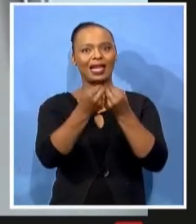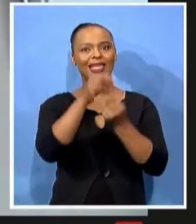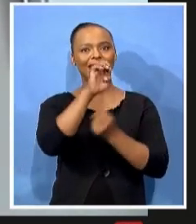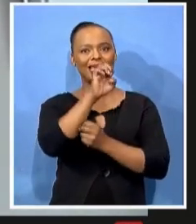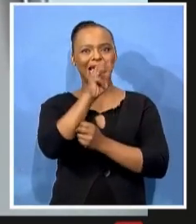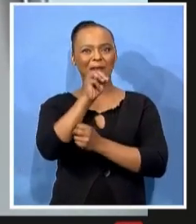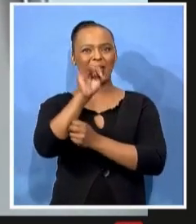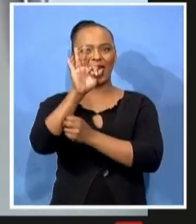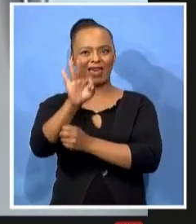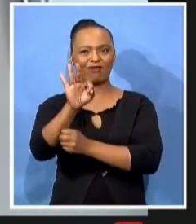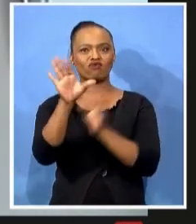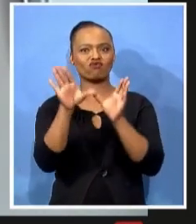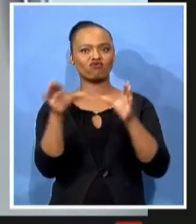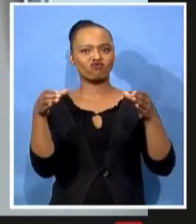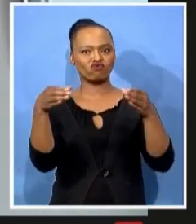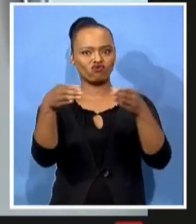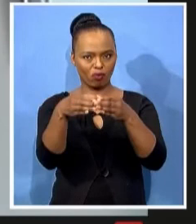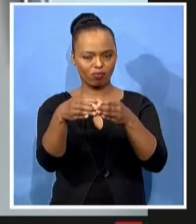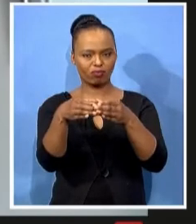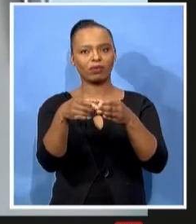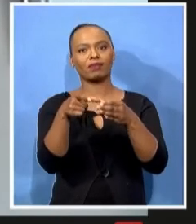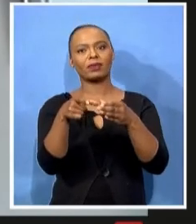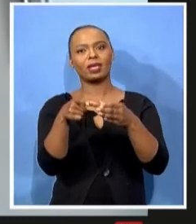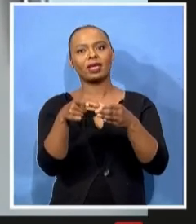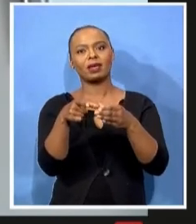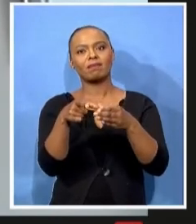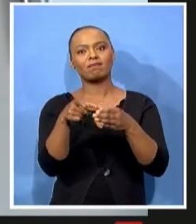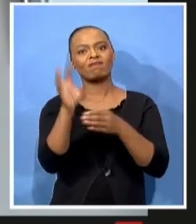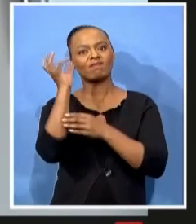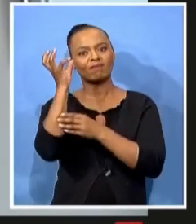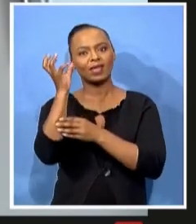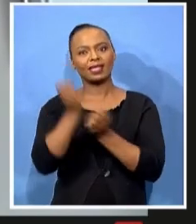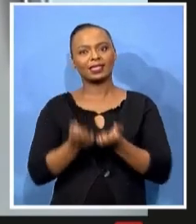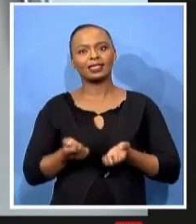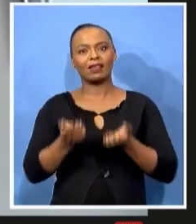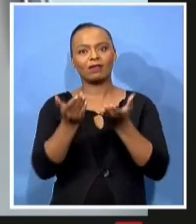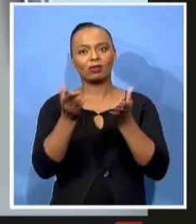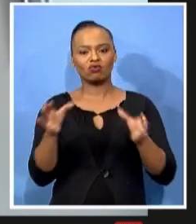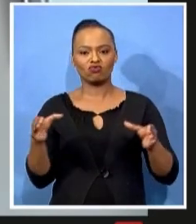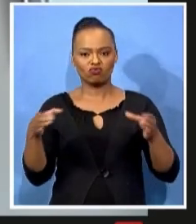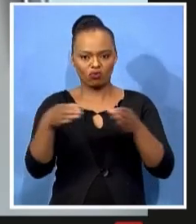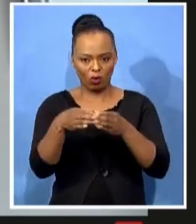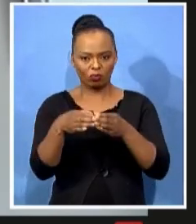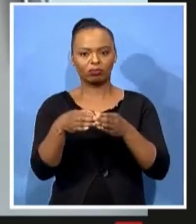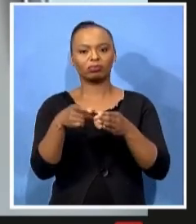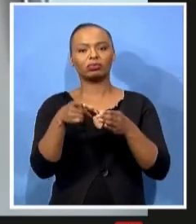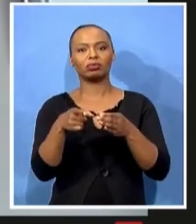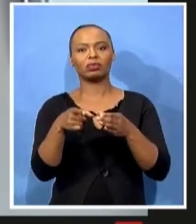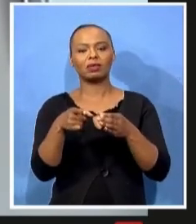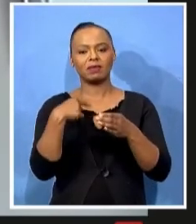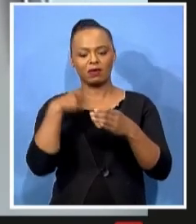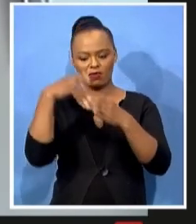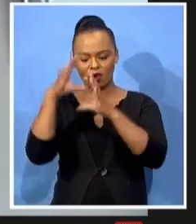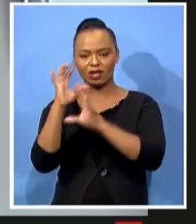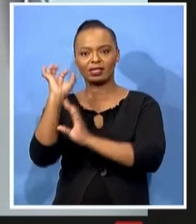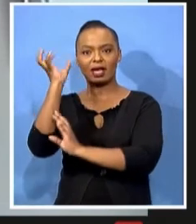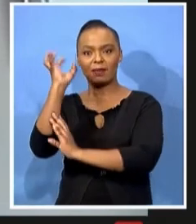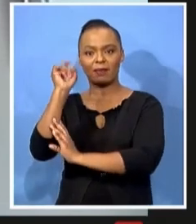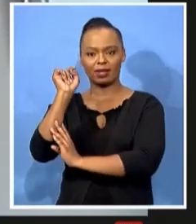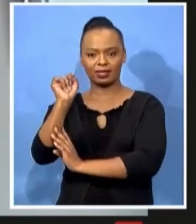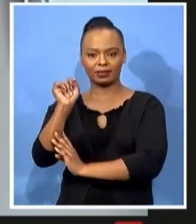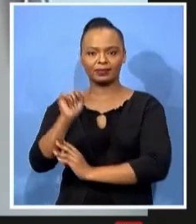Services group, which is both the fire brigades and all the ambulance teams. We today are advised by the EMS groups